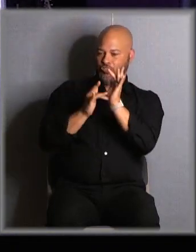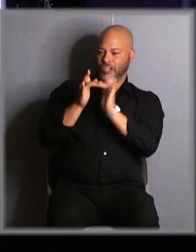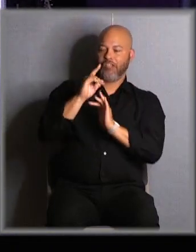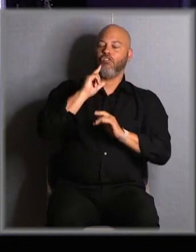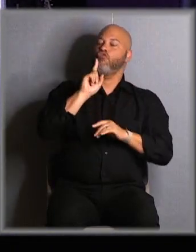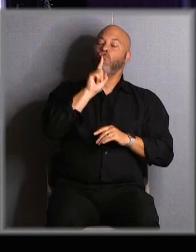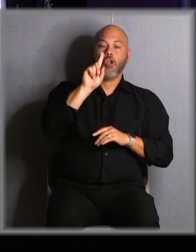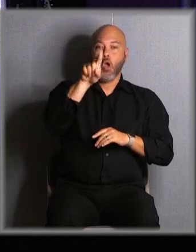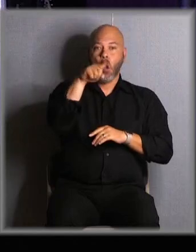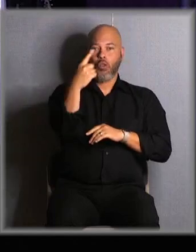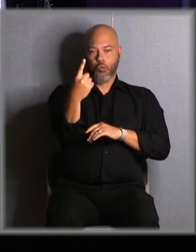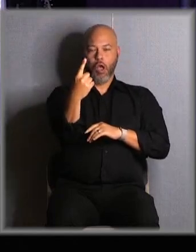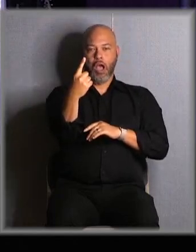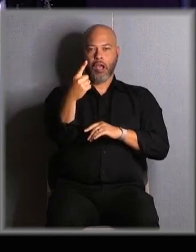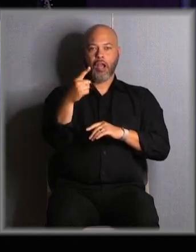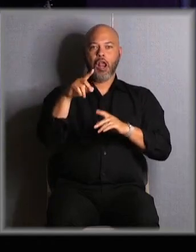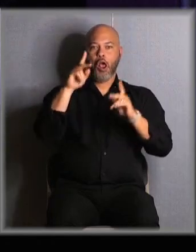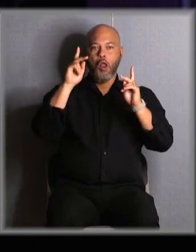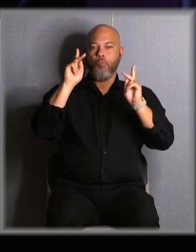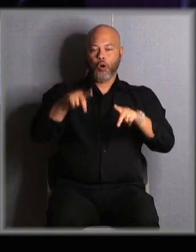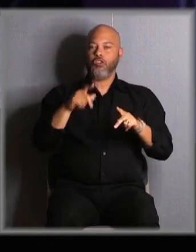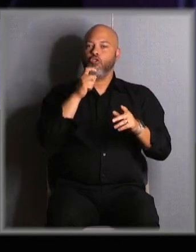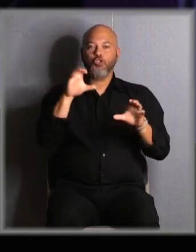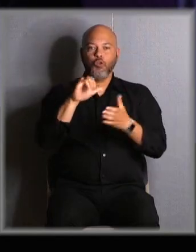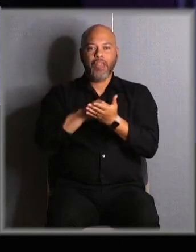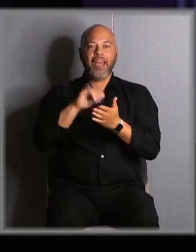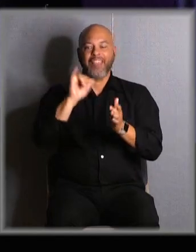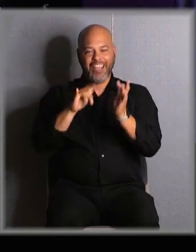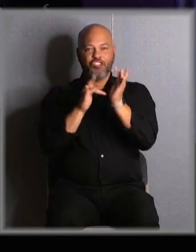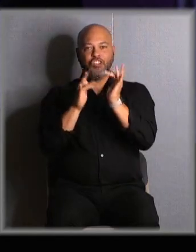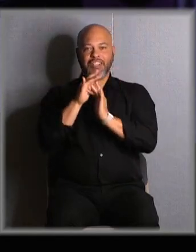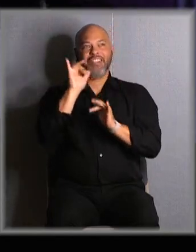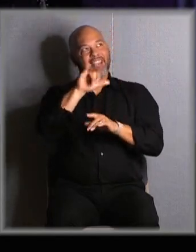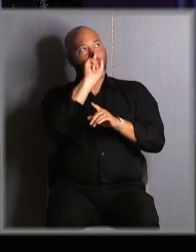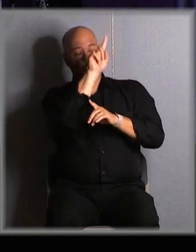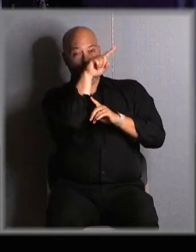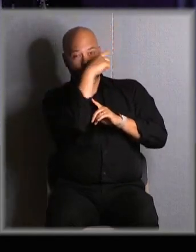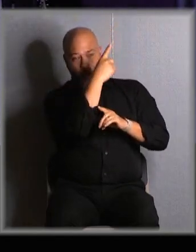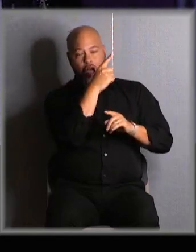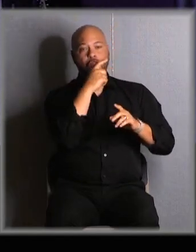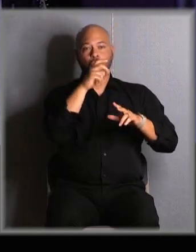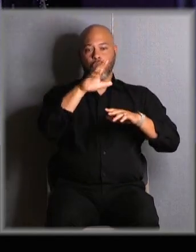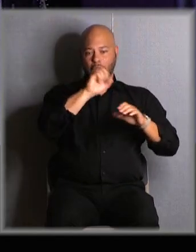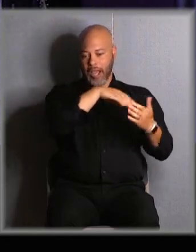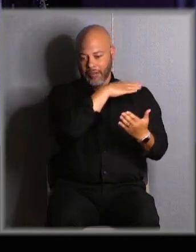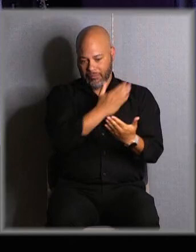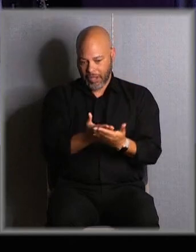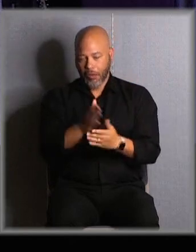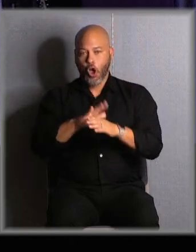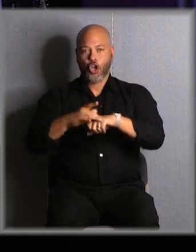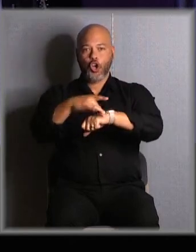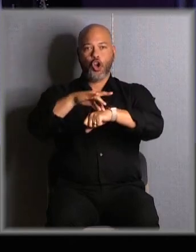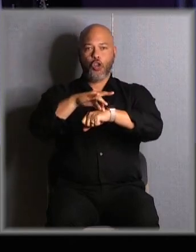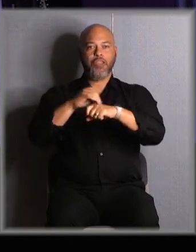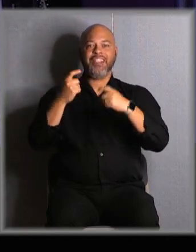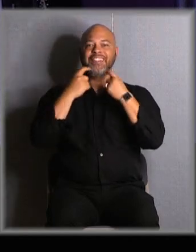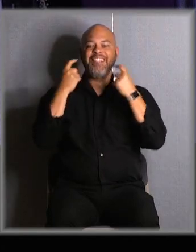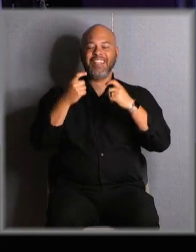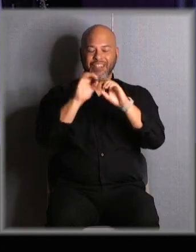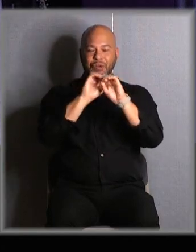one hero, and that man was Jesus. He was the only one that walked on this earth and seen it